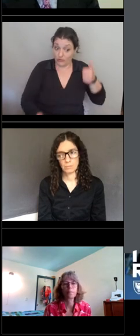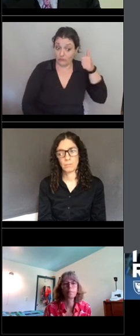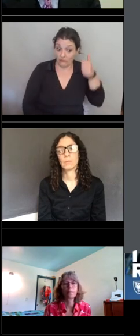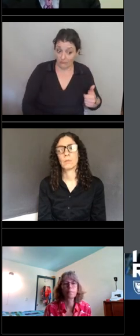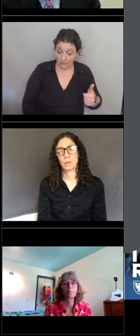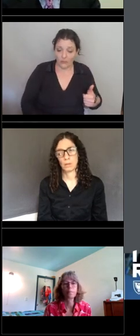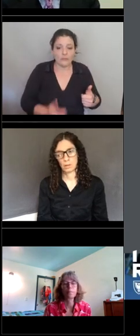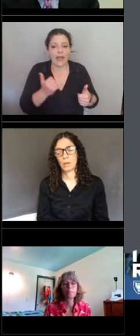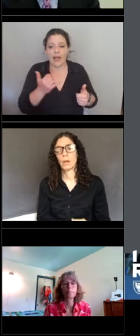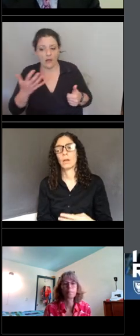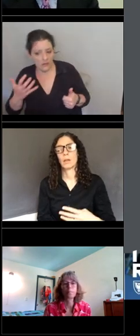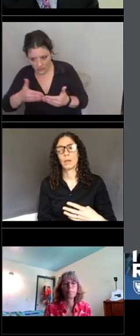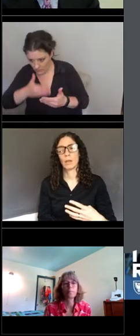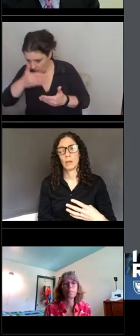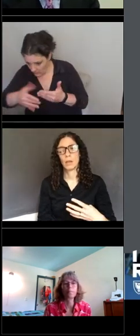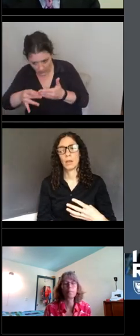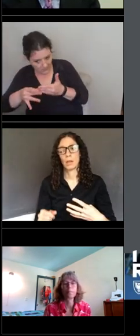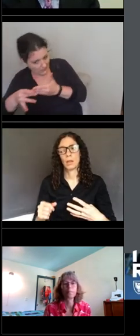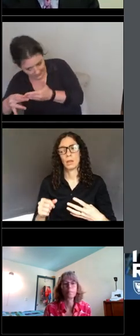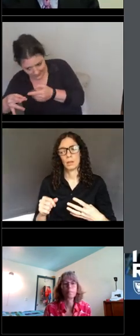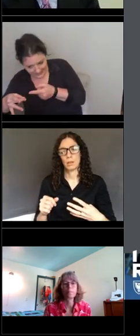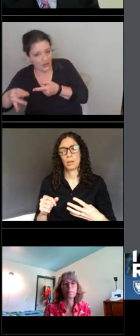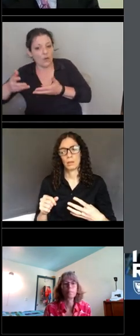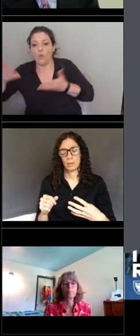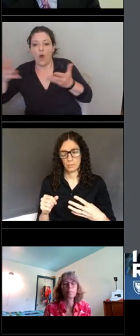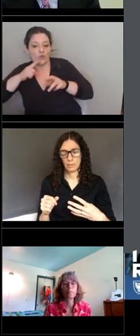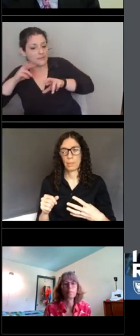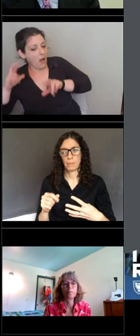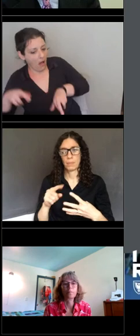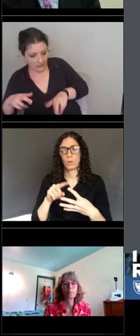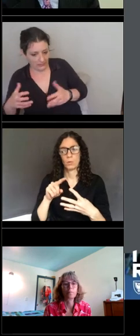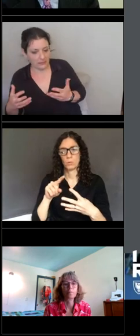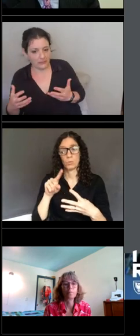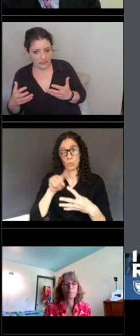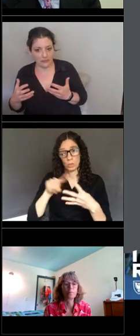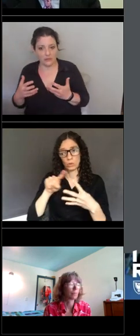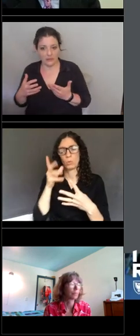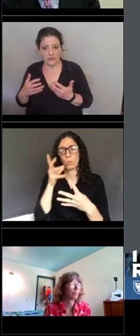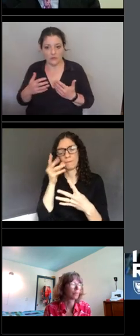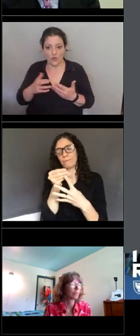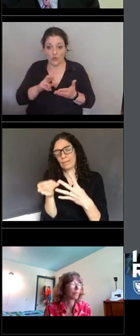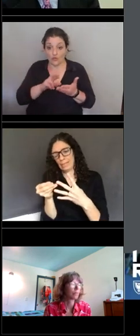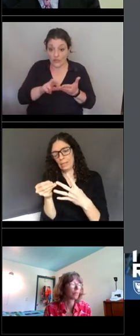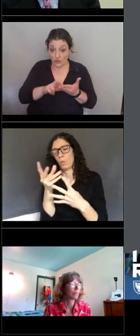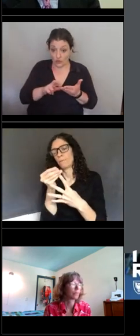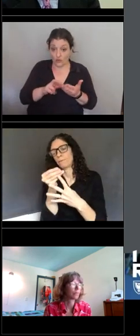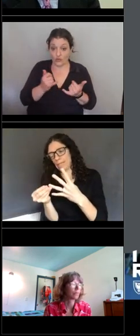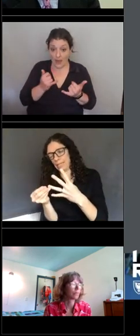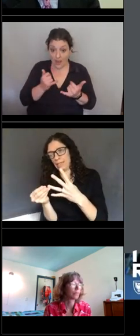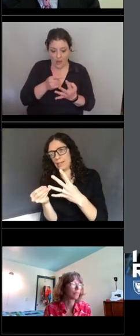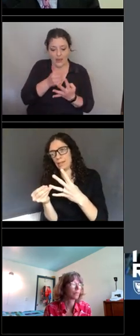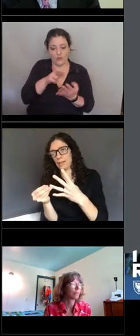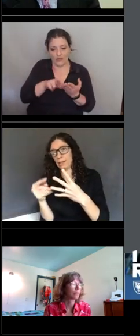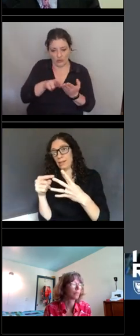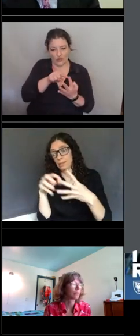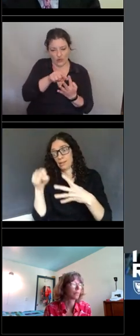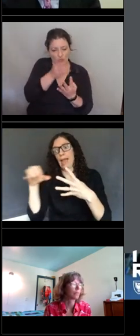this research or analysis that we're doing is very much at the start of things.